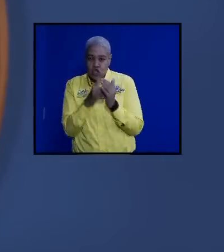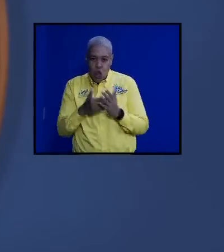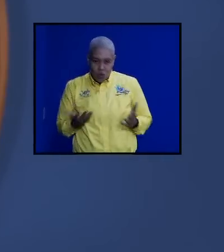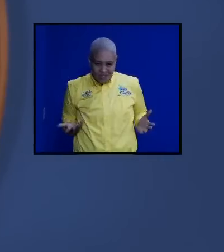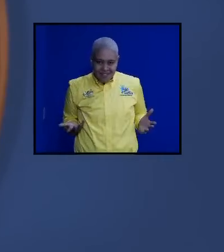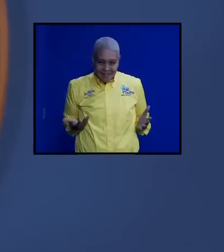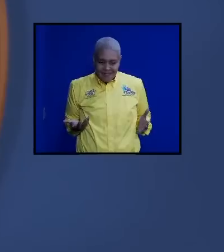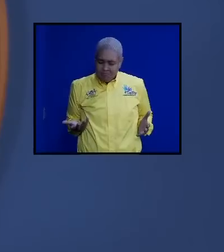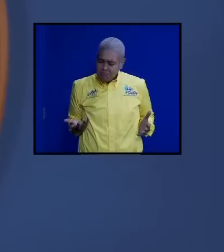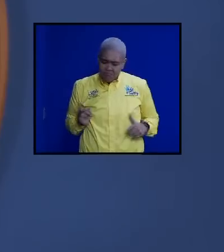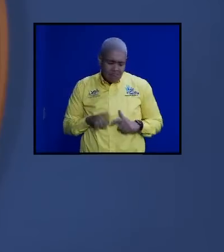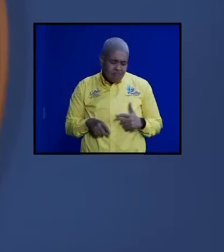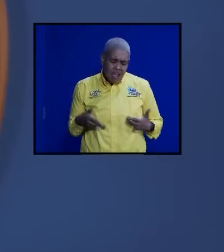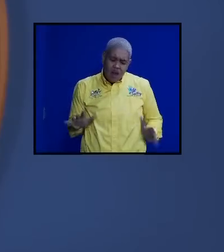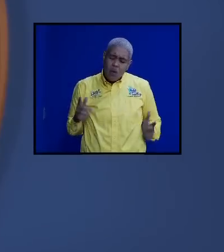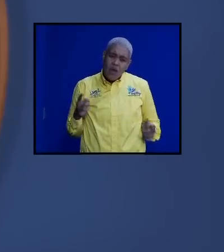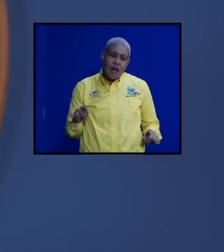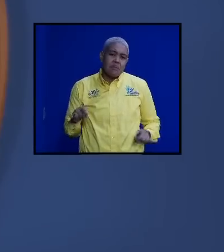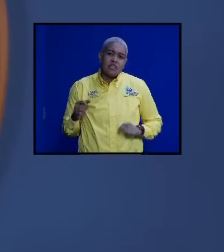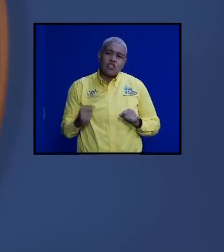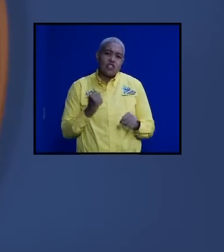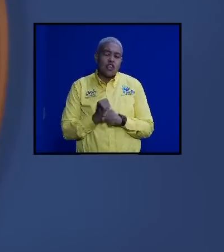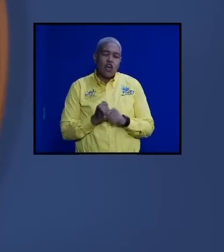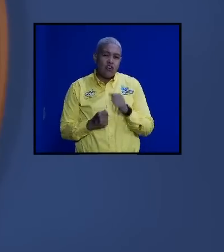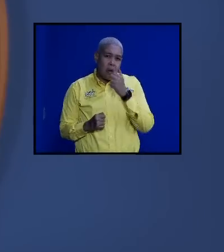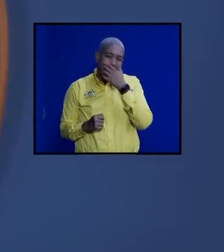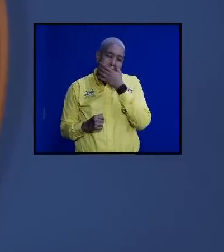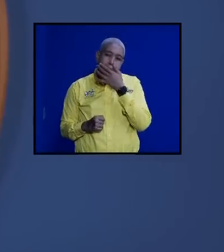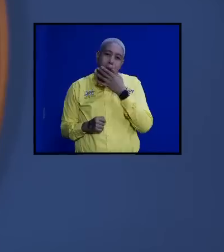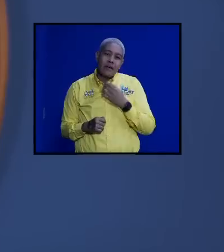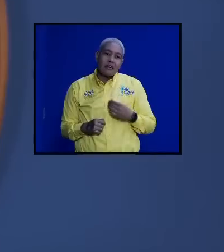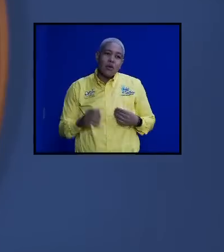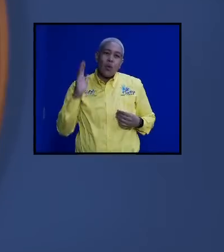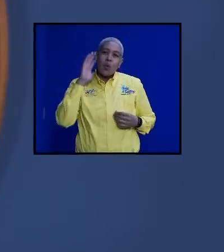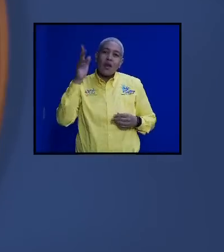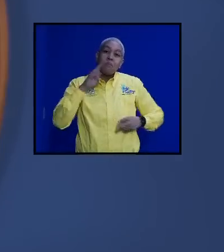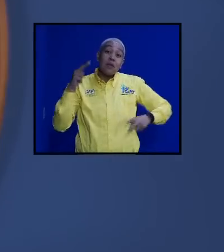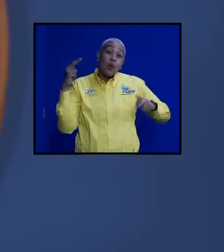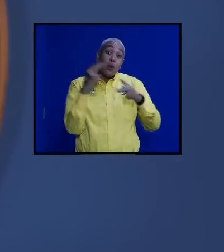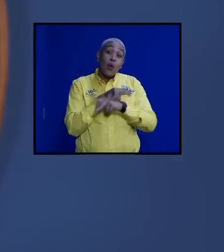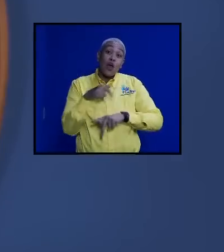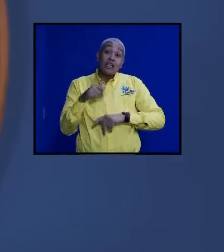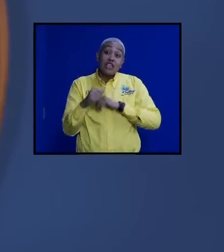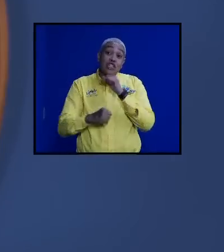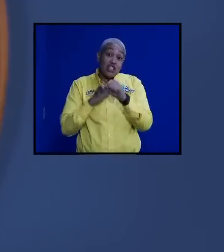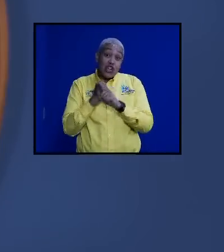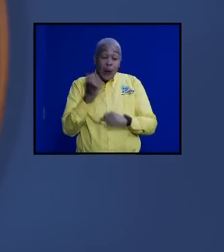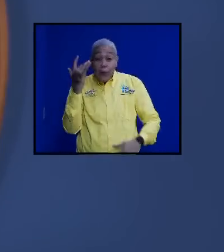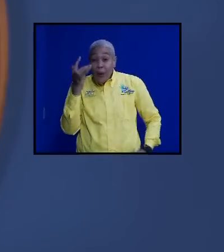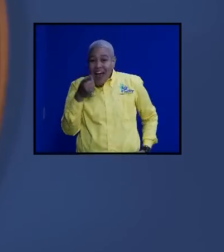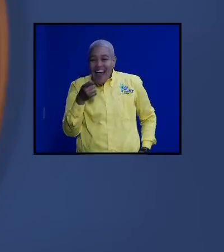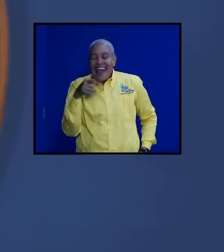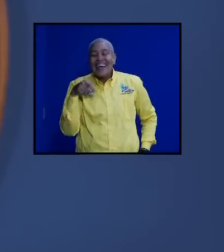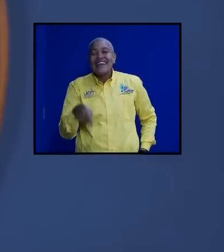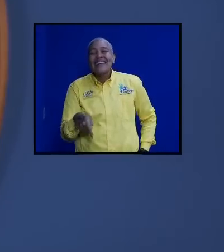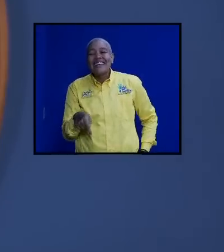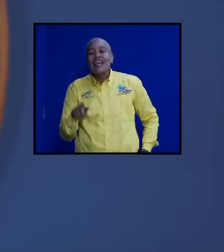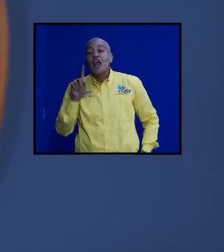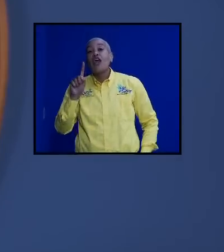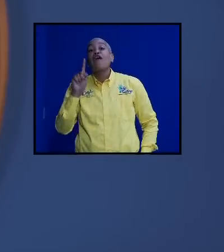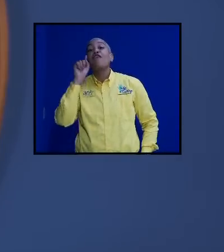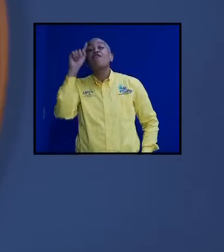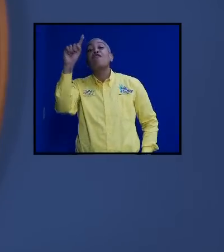We couldn't allow that to happen this year. It would have been worse this year. Why? Because this would be the